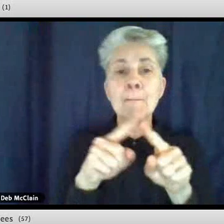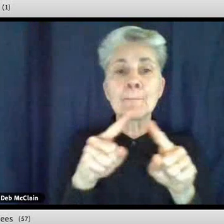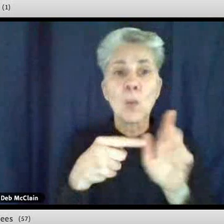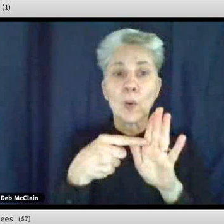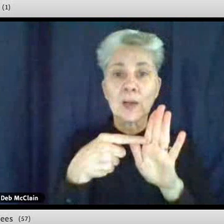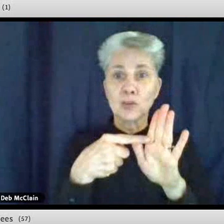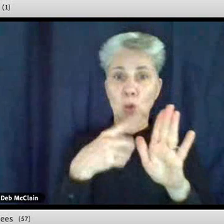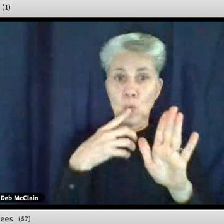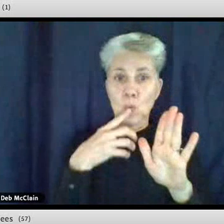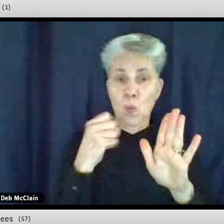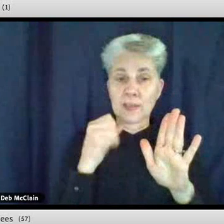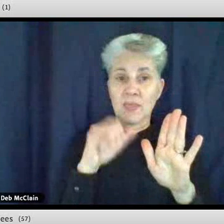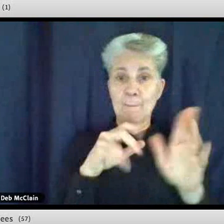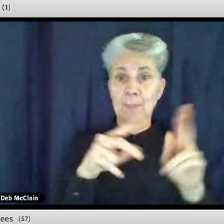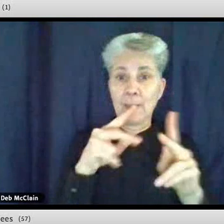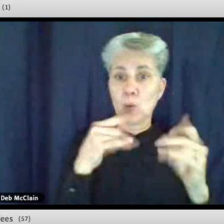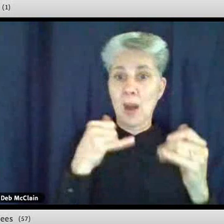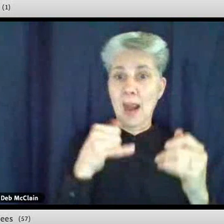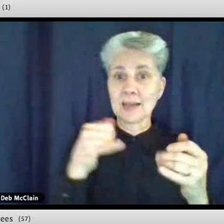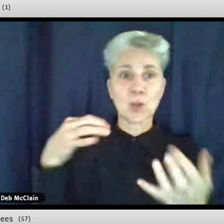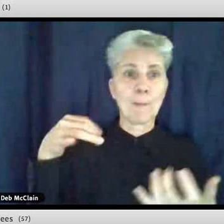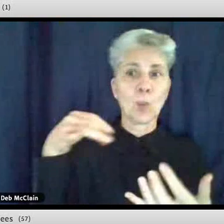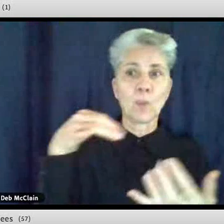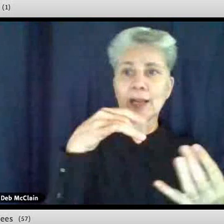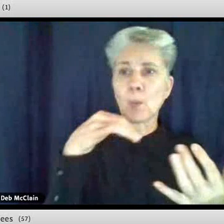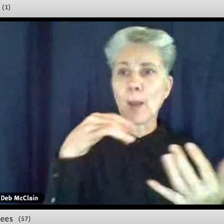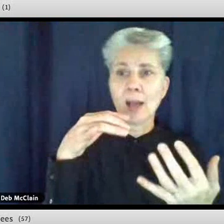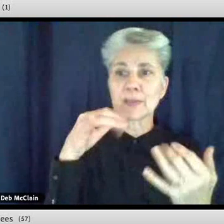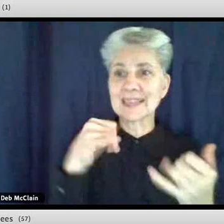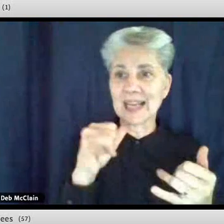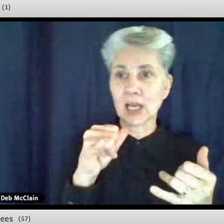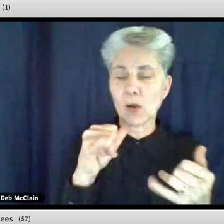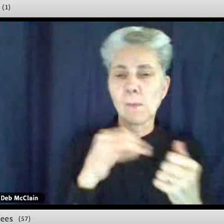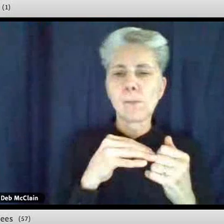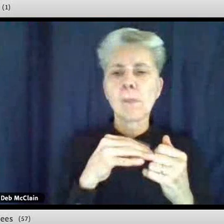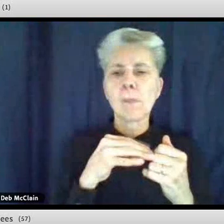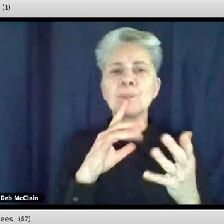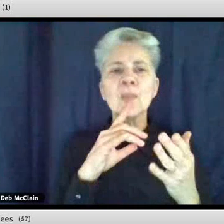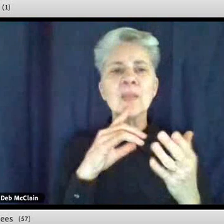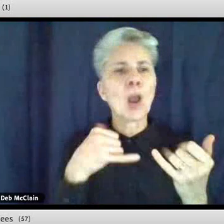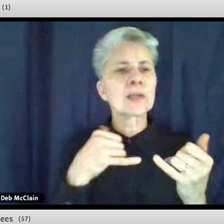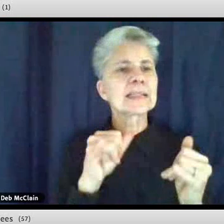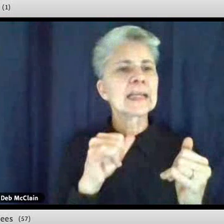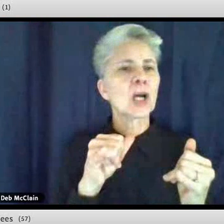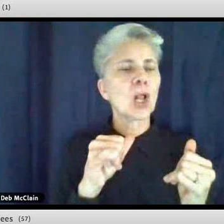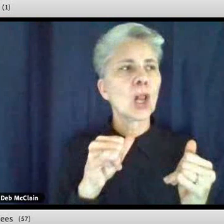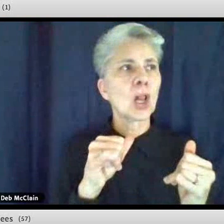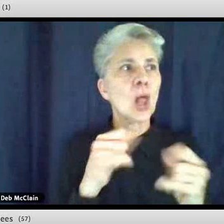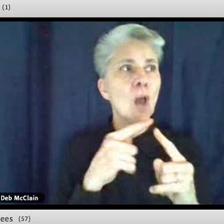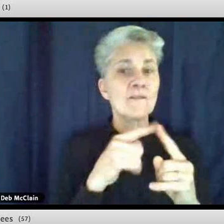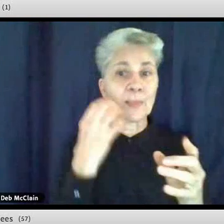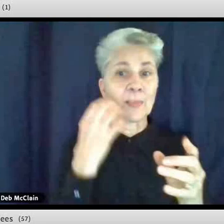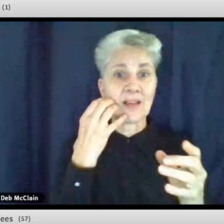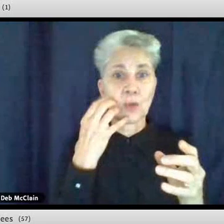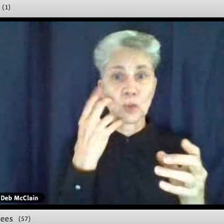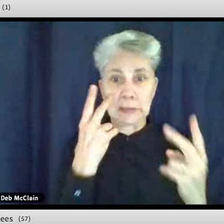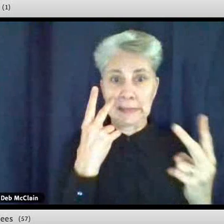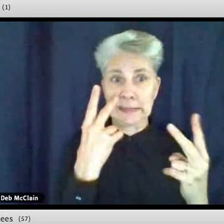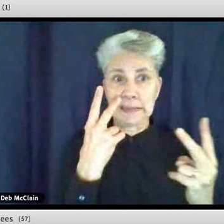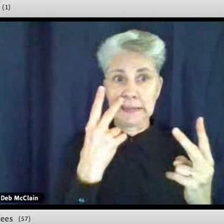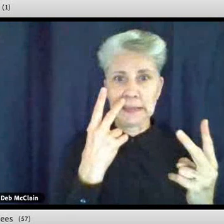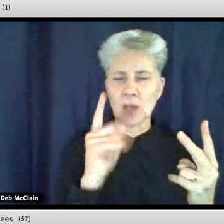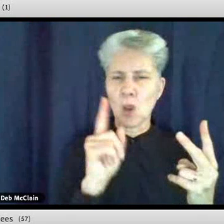it. But what it showed was that people are still moving around. They are still,